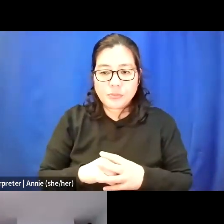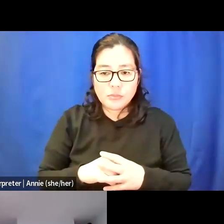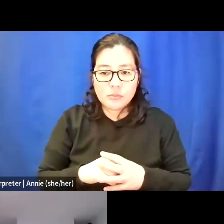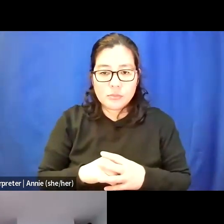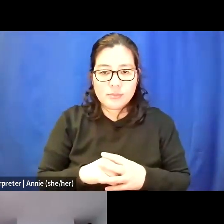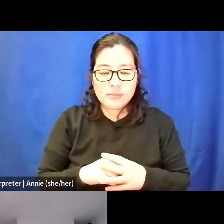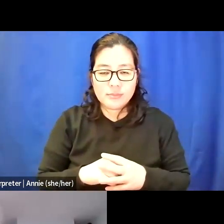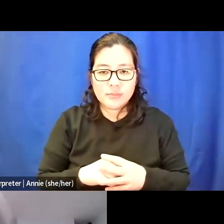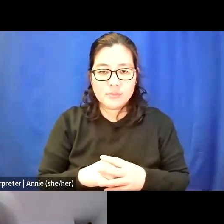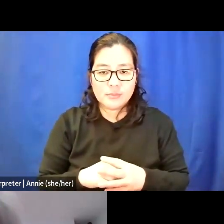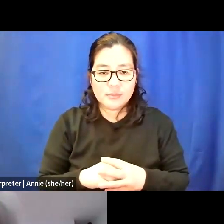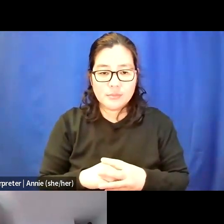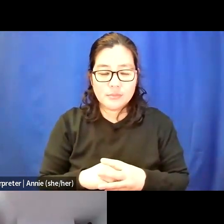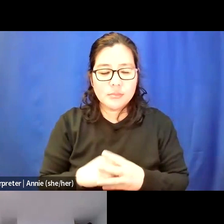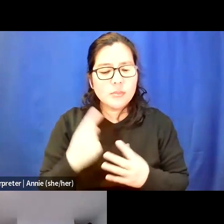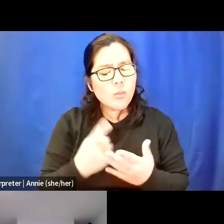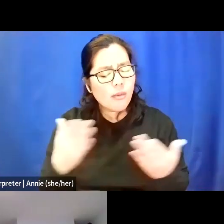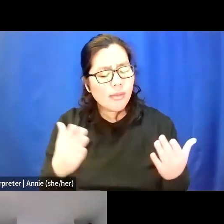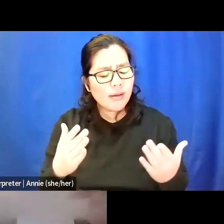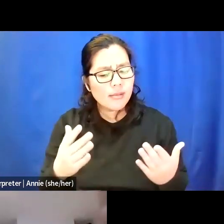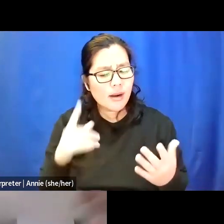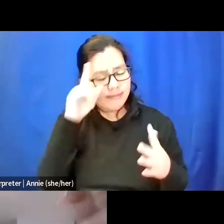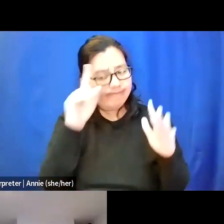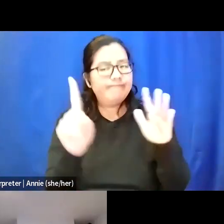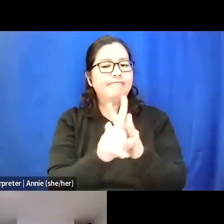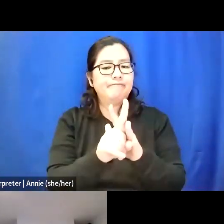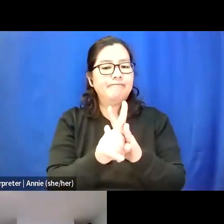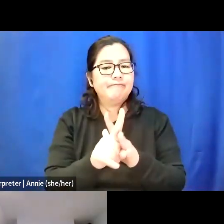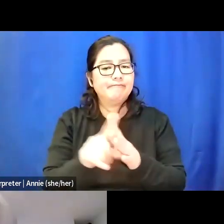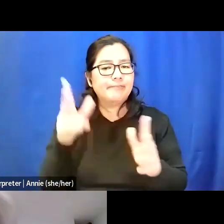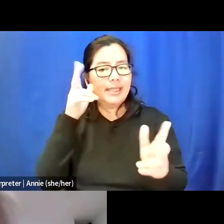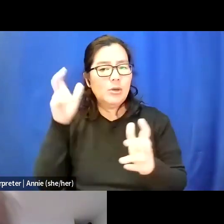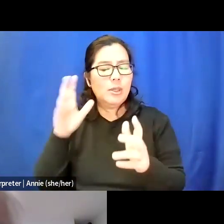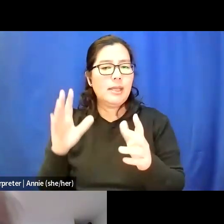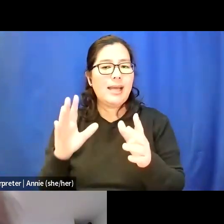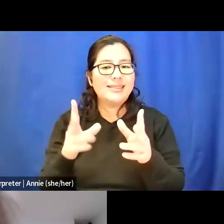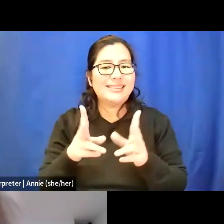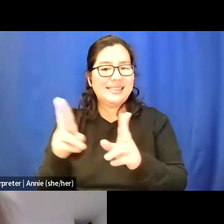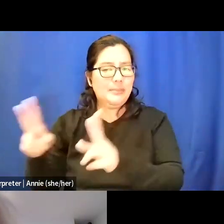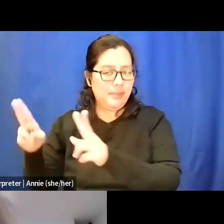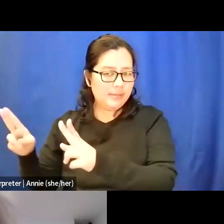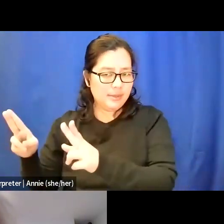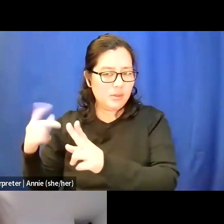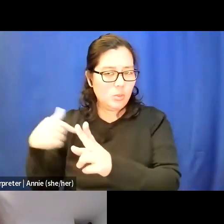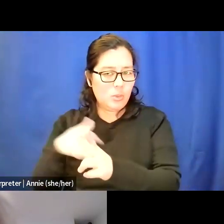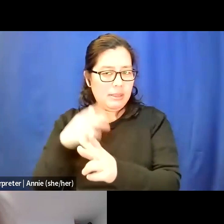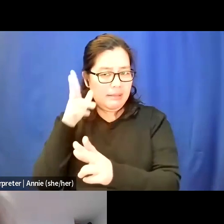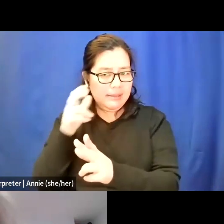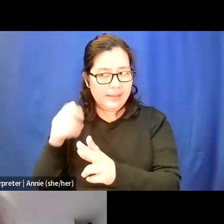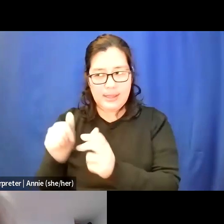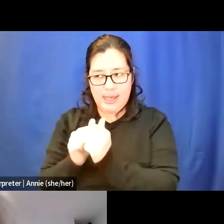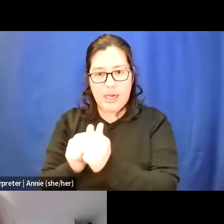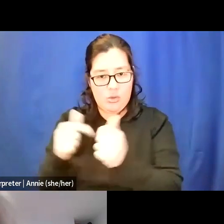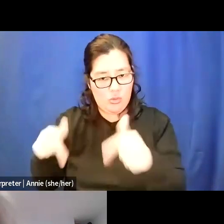One thing that occurred to me just now, hearing the snippets that we all listened to together, is